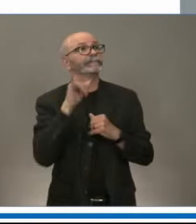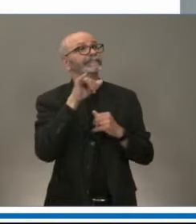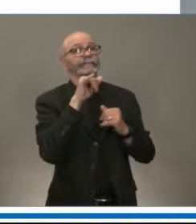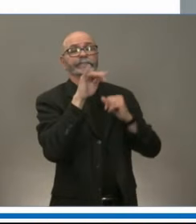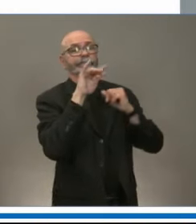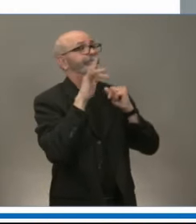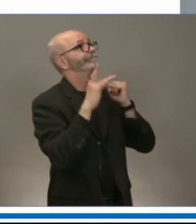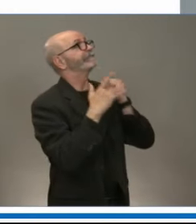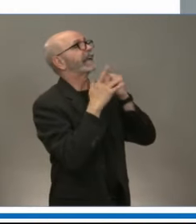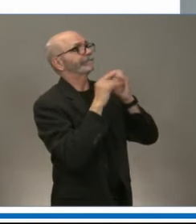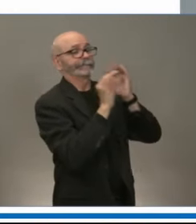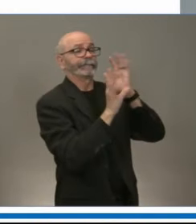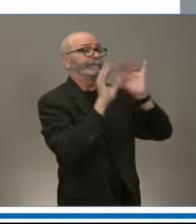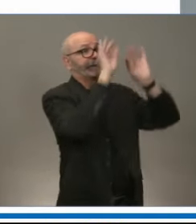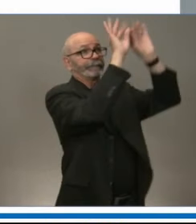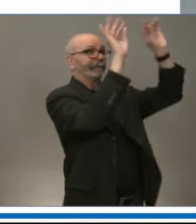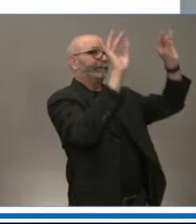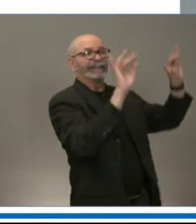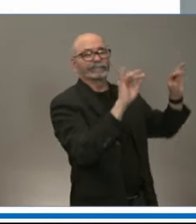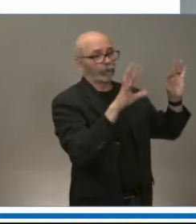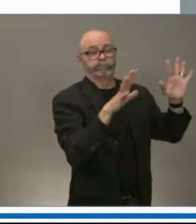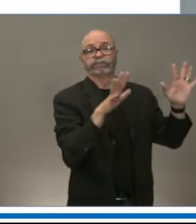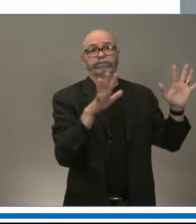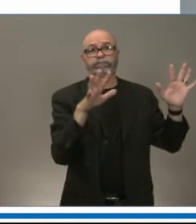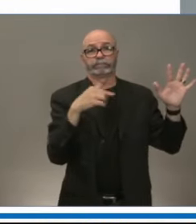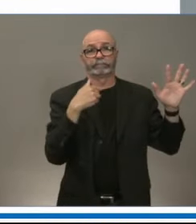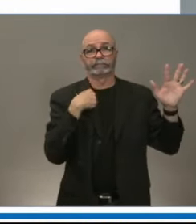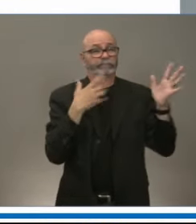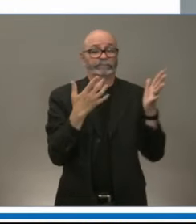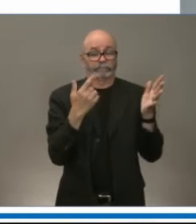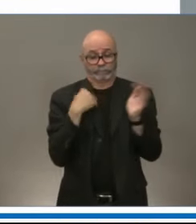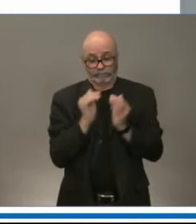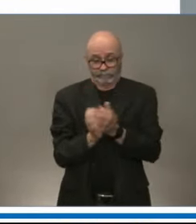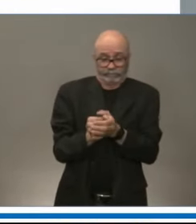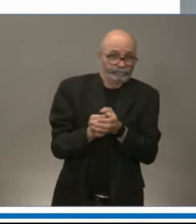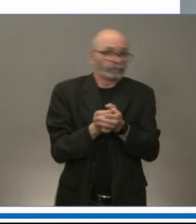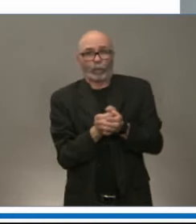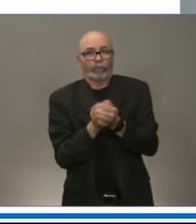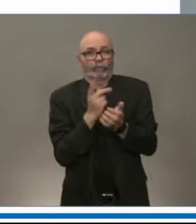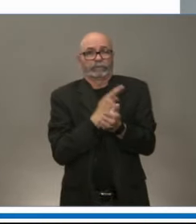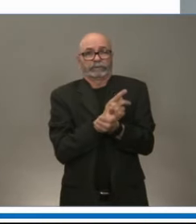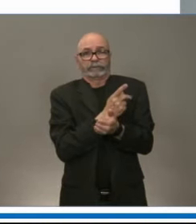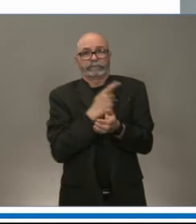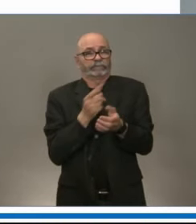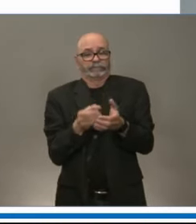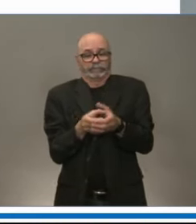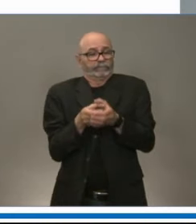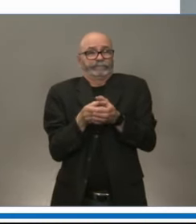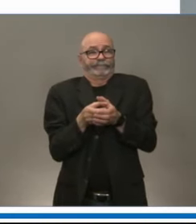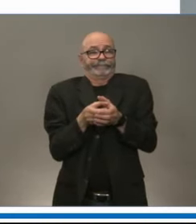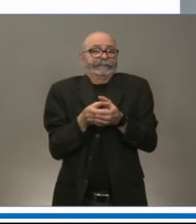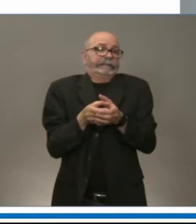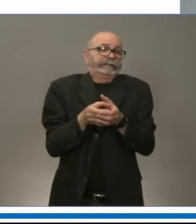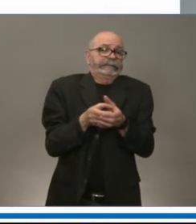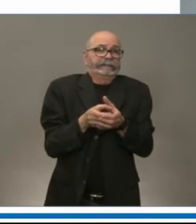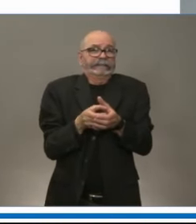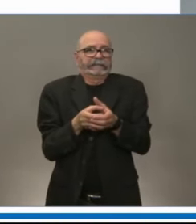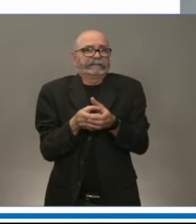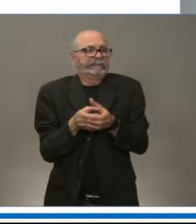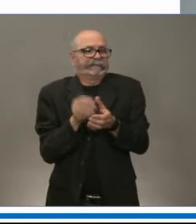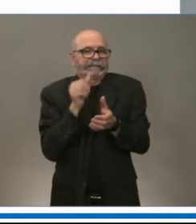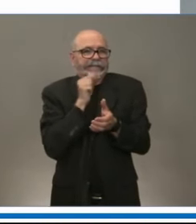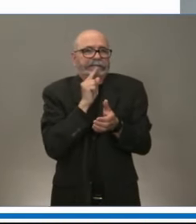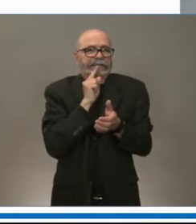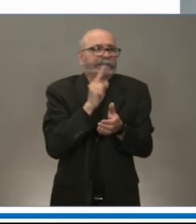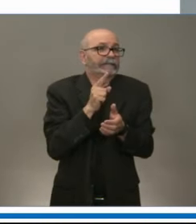provinces have limited capacity to do this. We are working collaboratively, a federal-led process, but at the end of the day, each province has to look